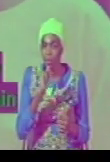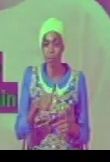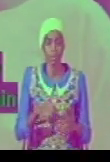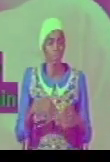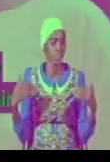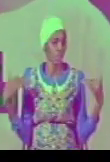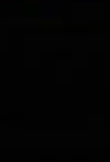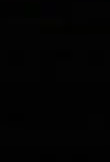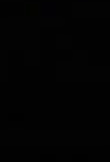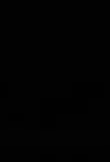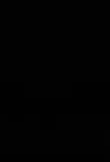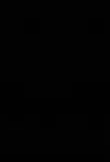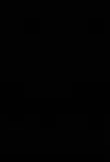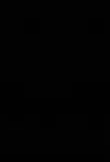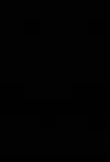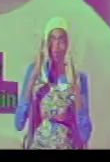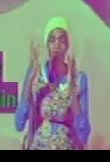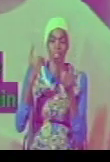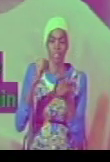problems of